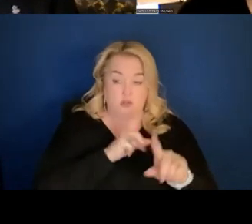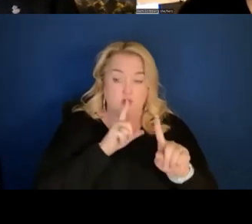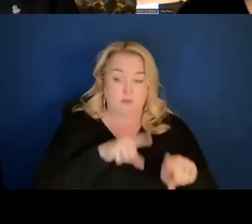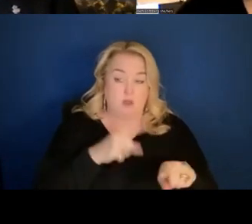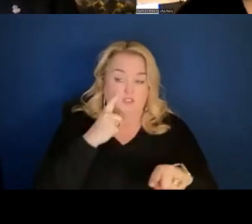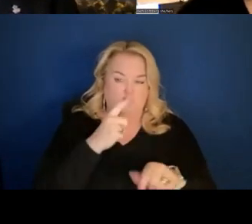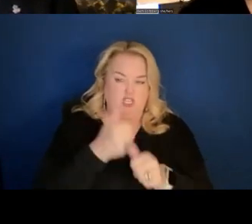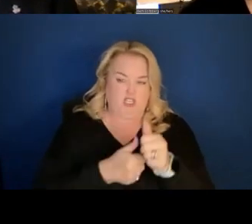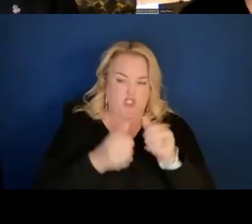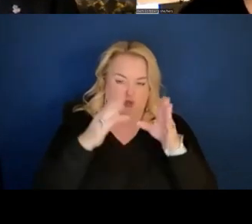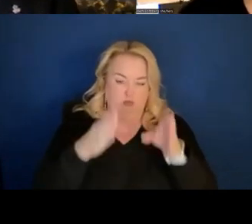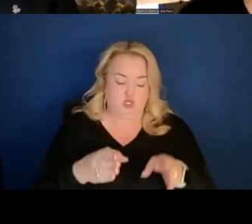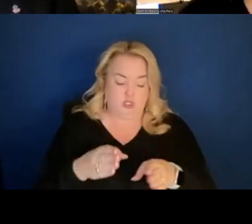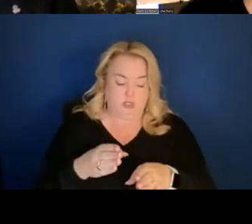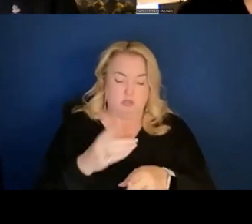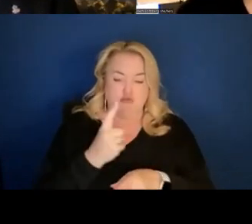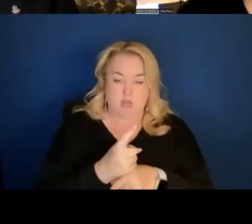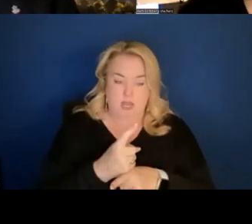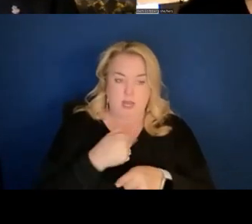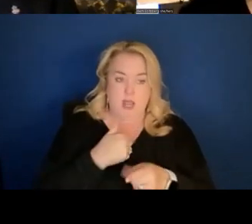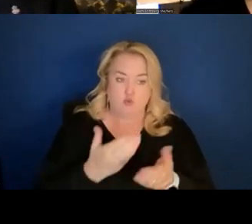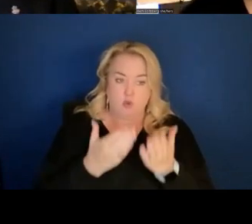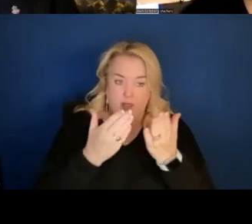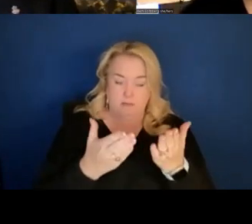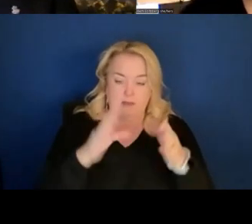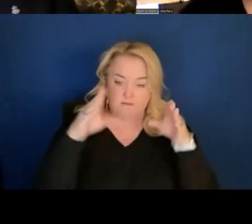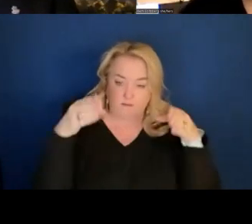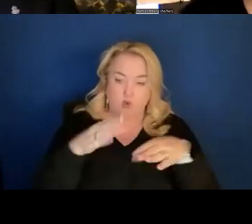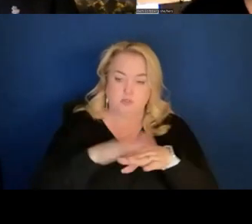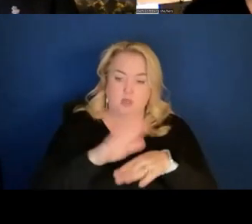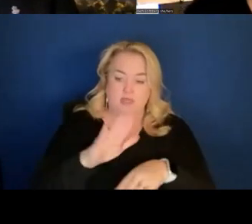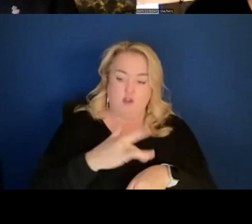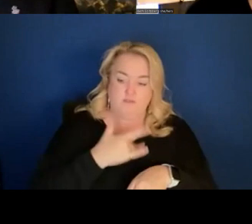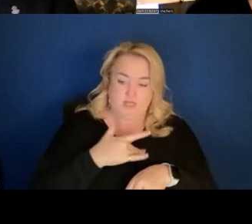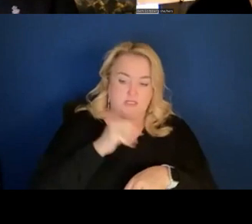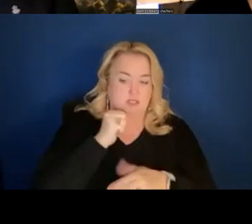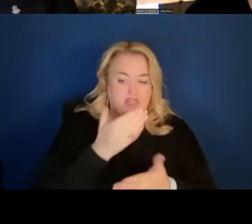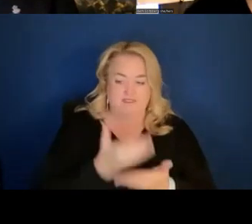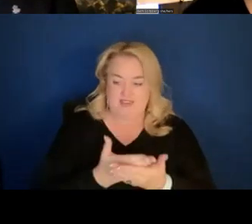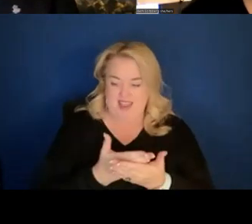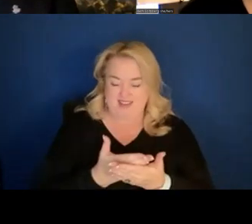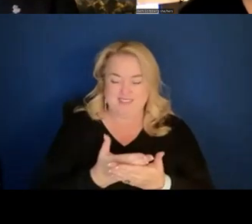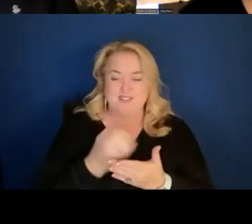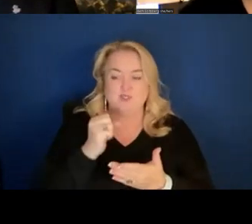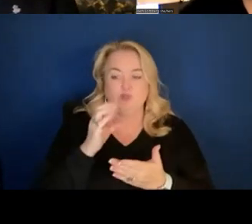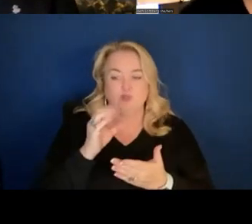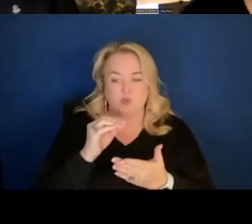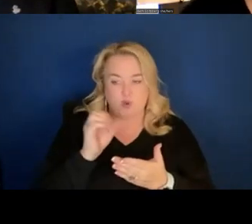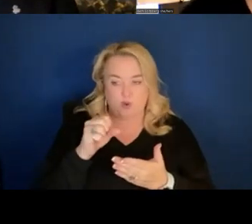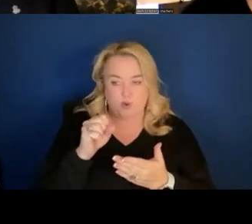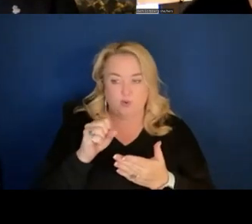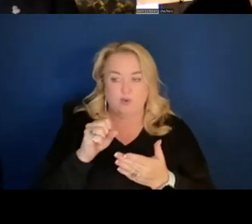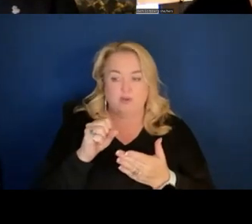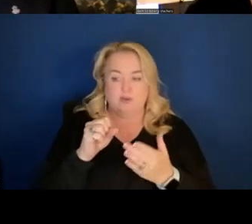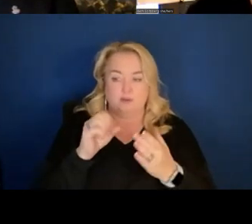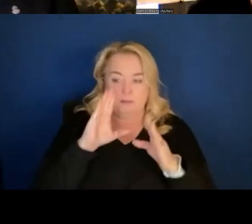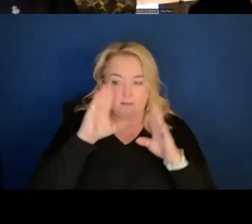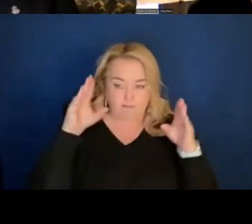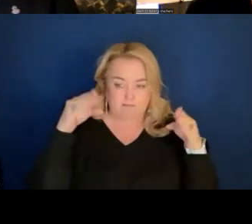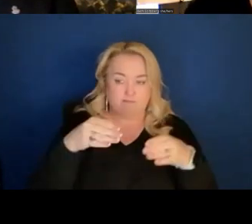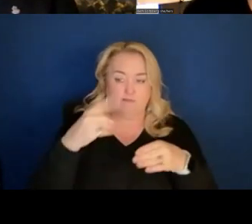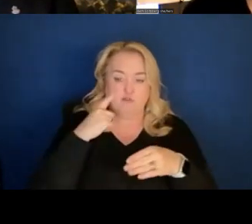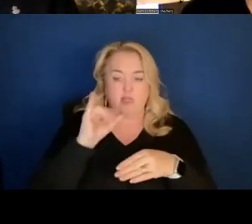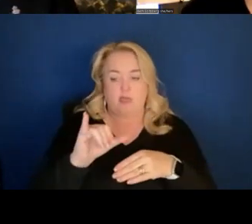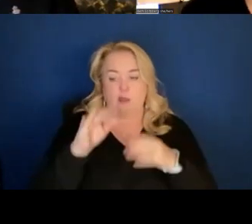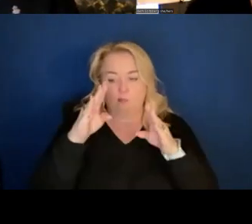each person. And again, I recommend focus on the feelings, not the facts. So tune into what that person